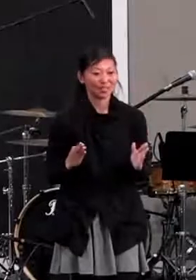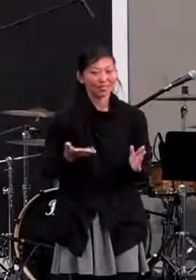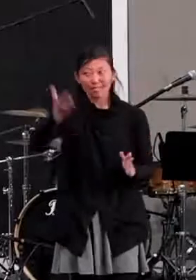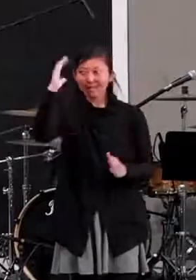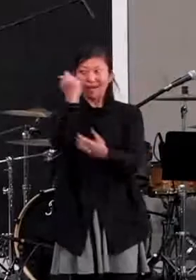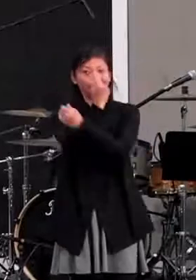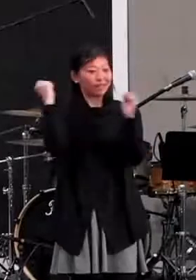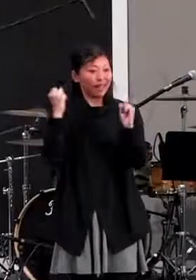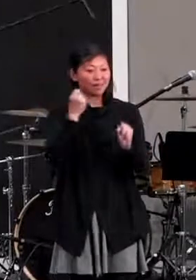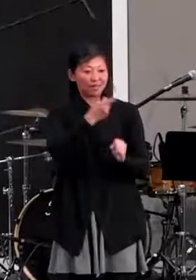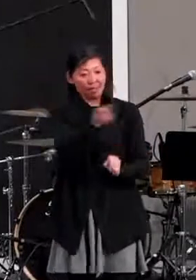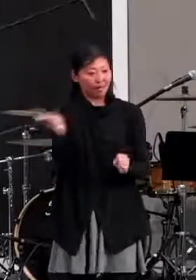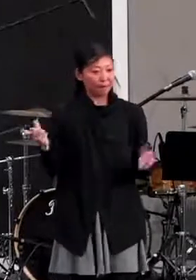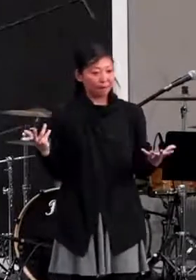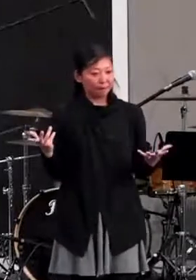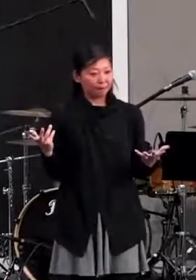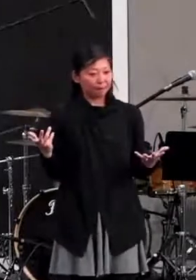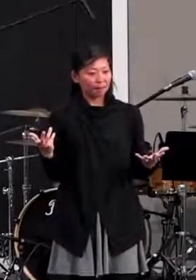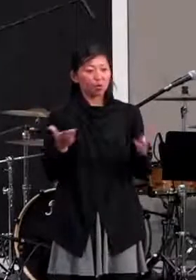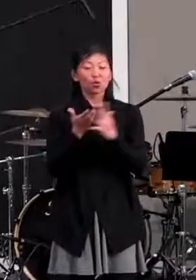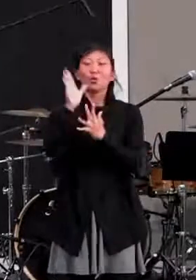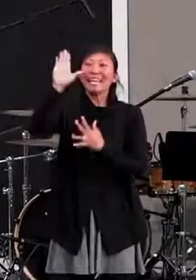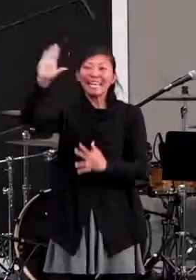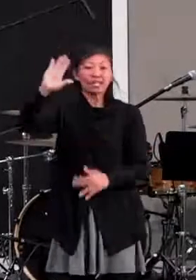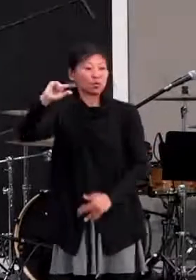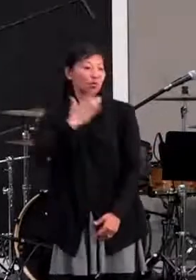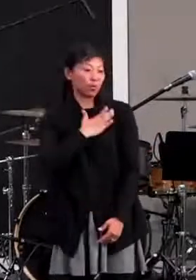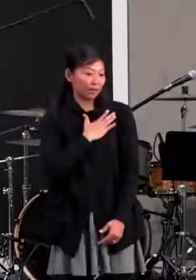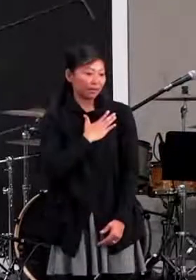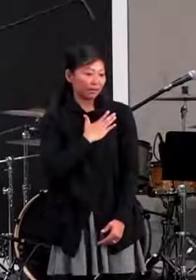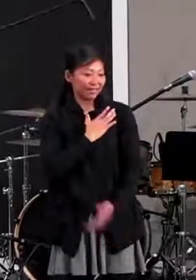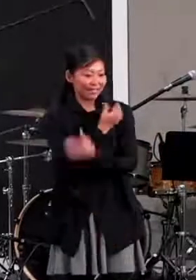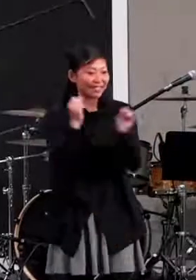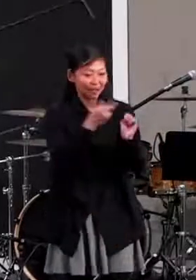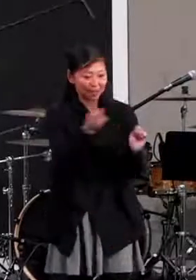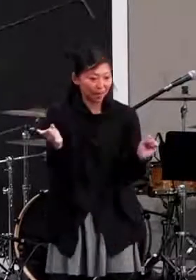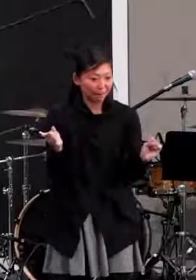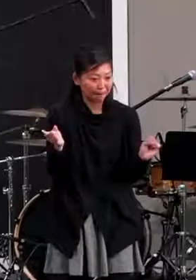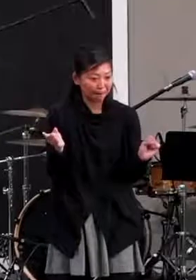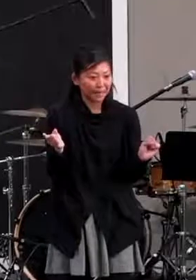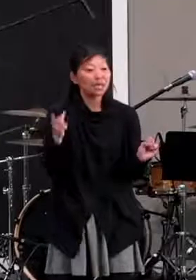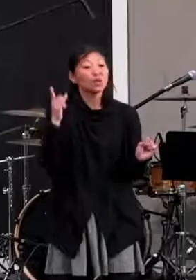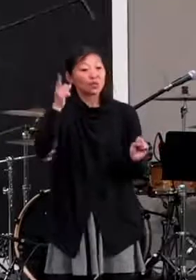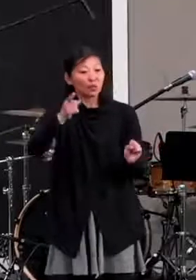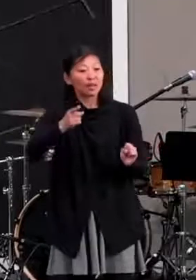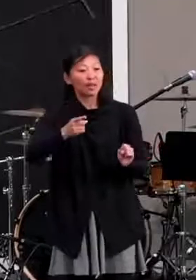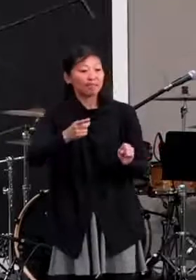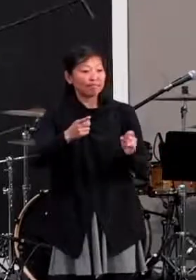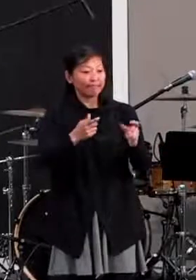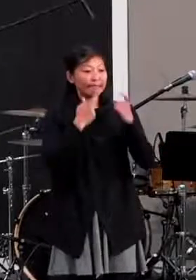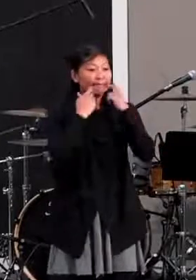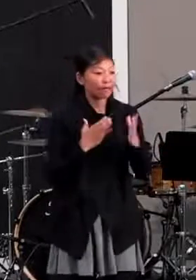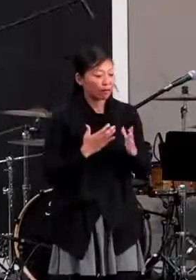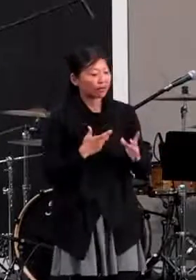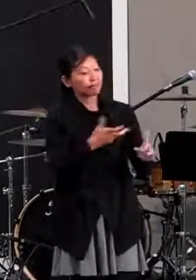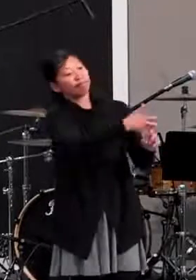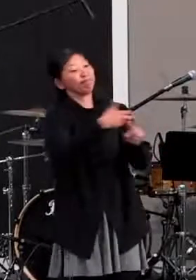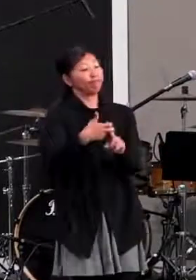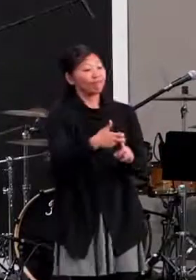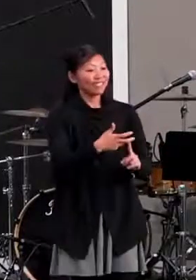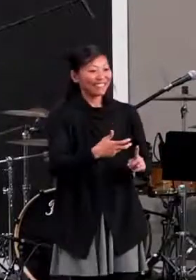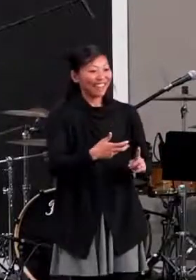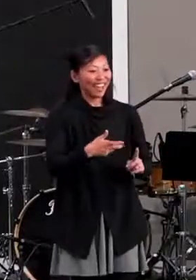his extravagant grace. And not only does he save us into something, but he actually gives us a task to do